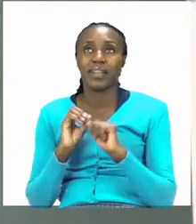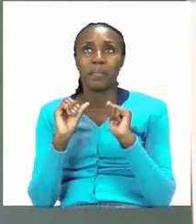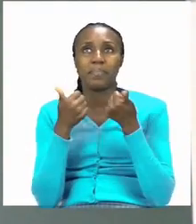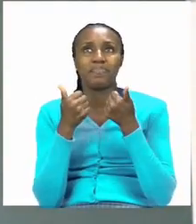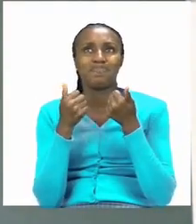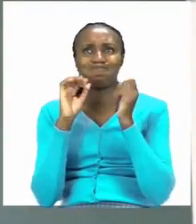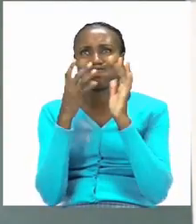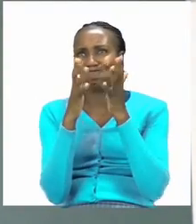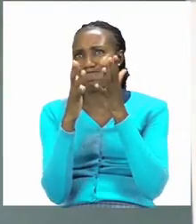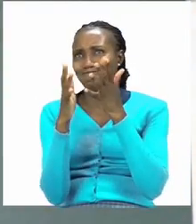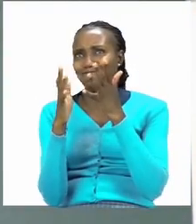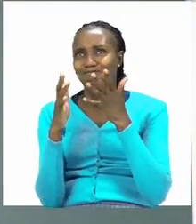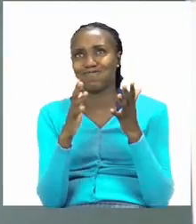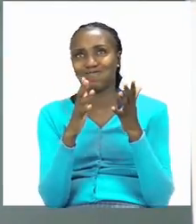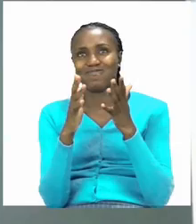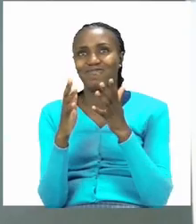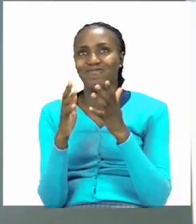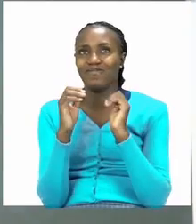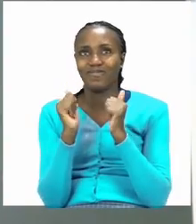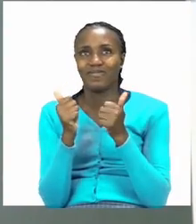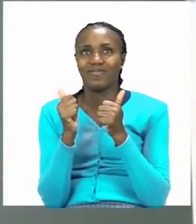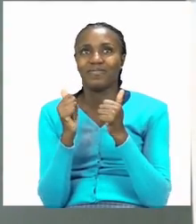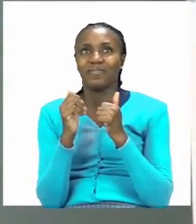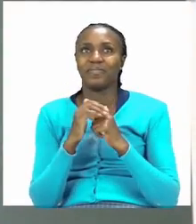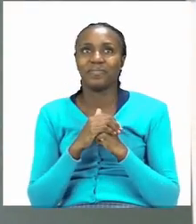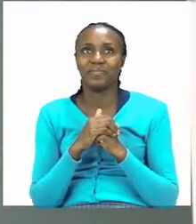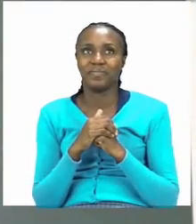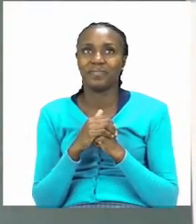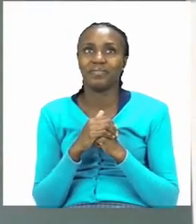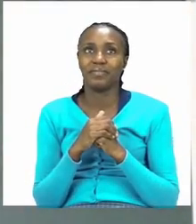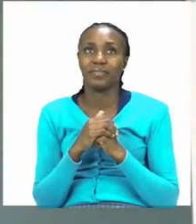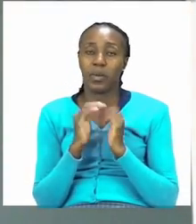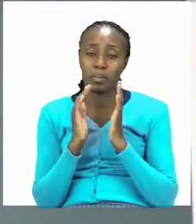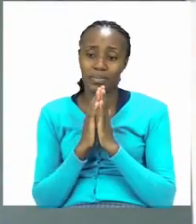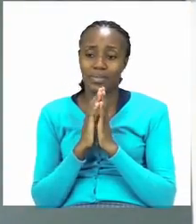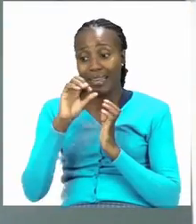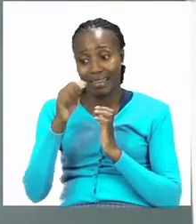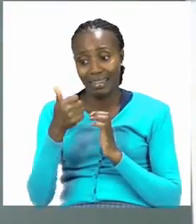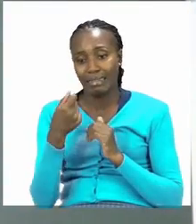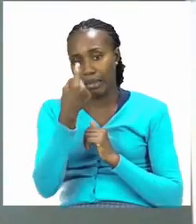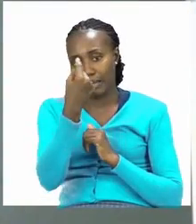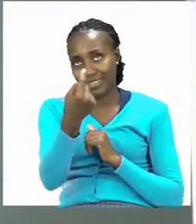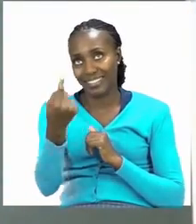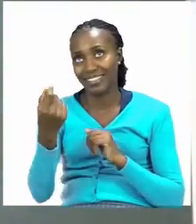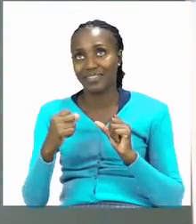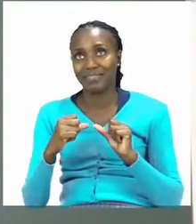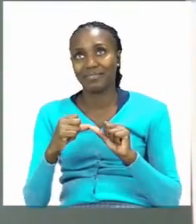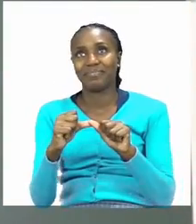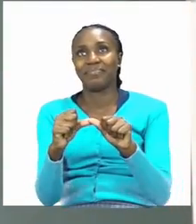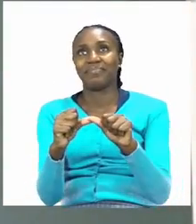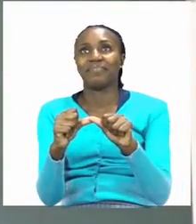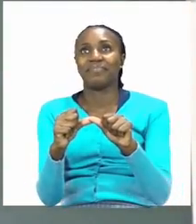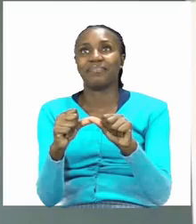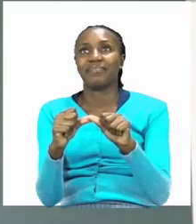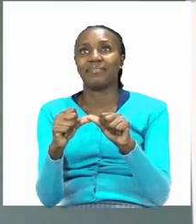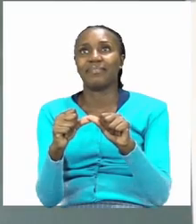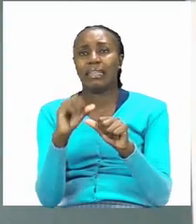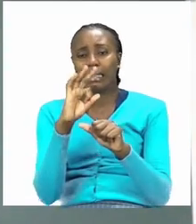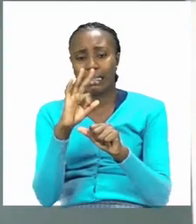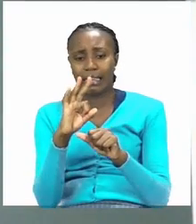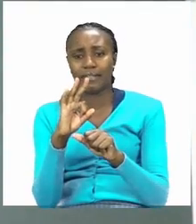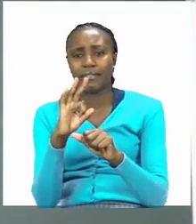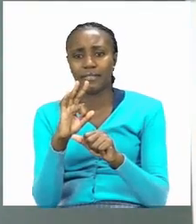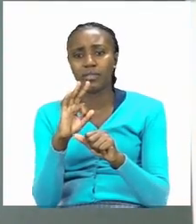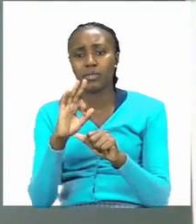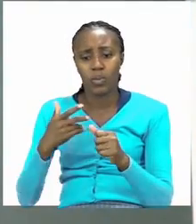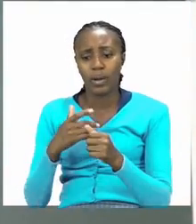done if you knew the answer before I said it. So go ahead, boys and girls, finish this by yourself. If you need another little